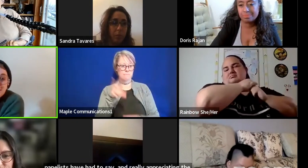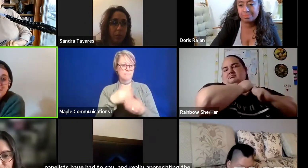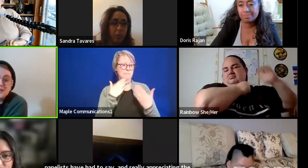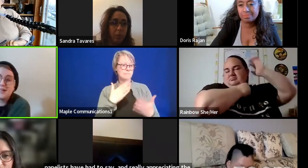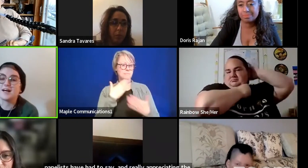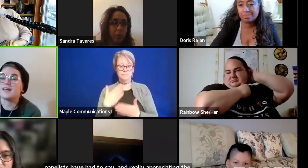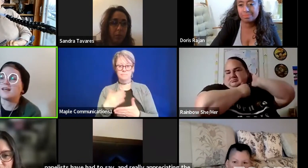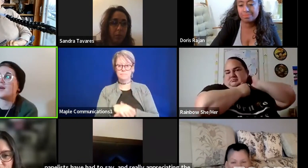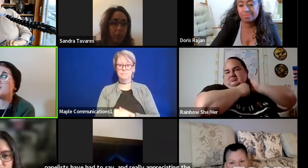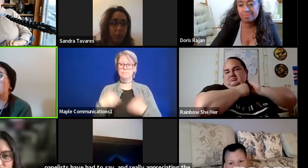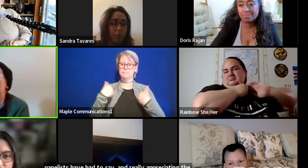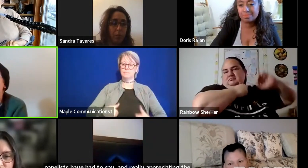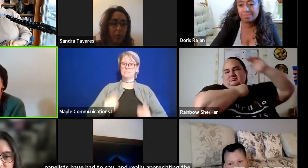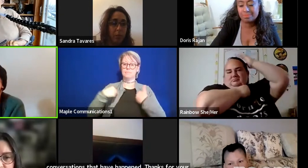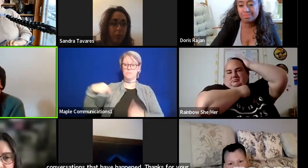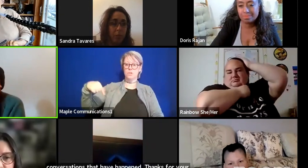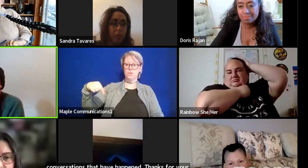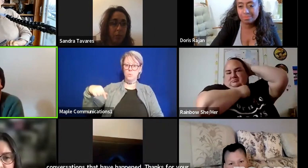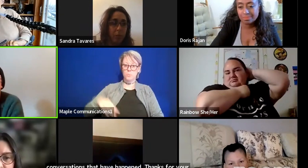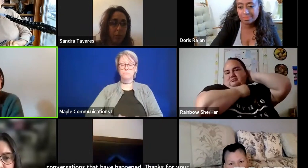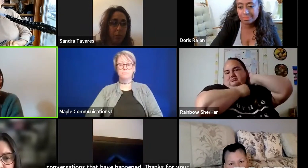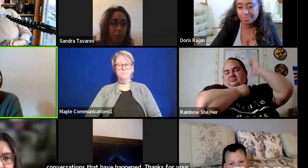Yeah, I'm Q. I am